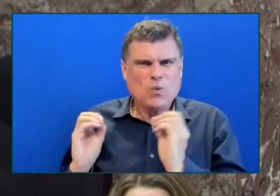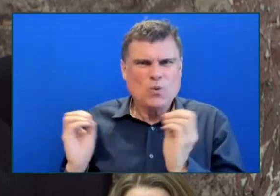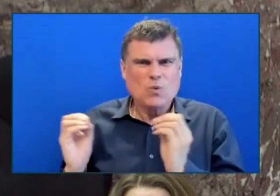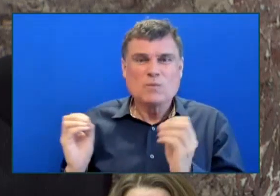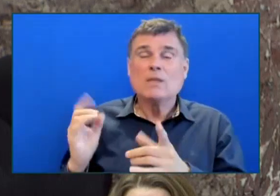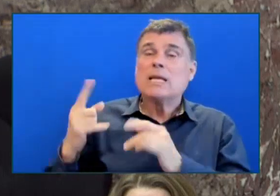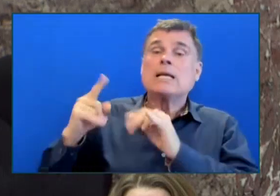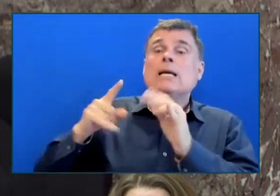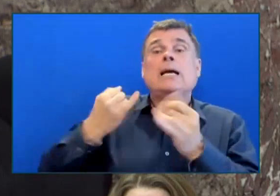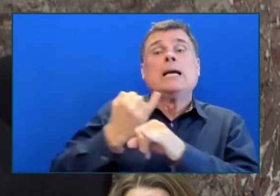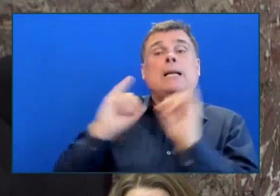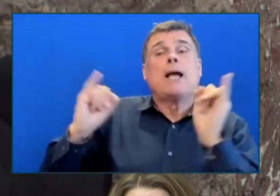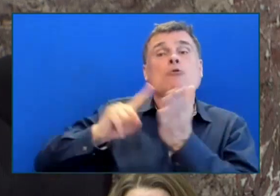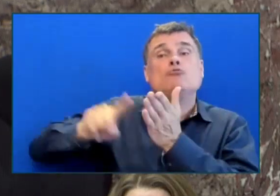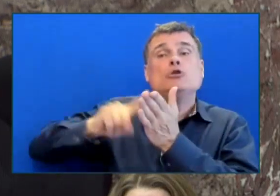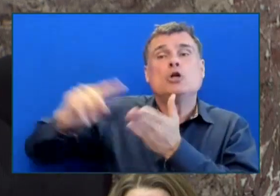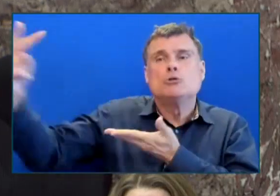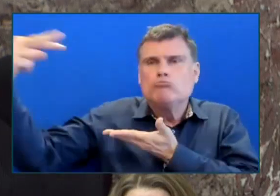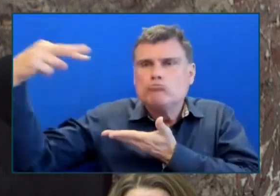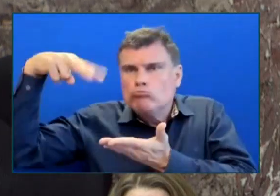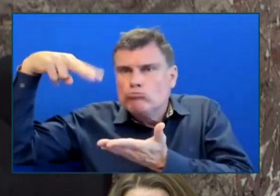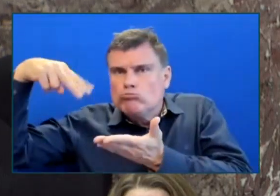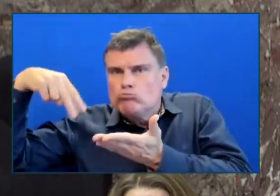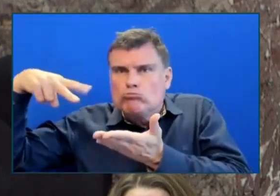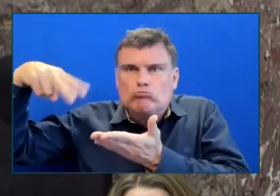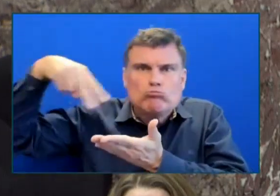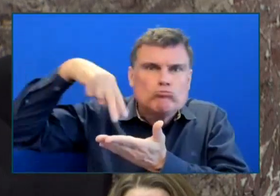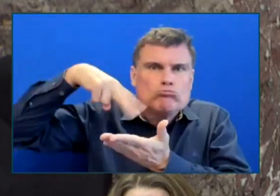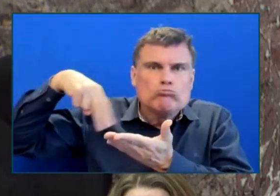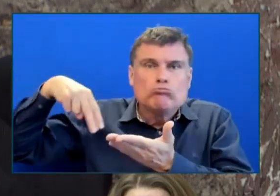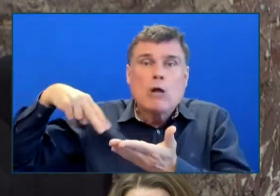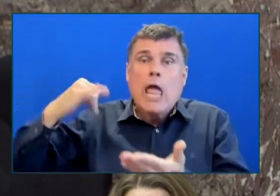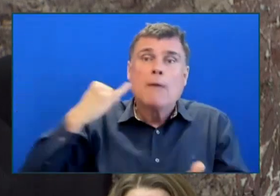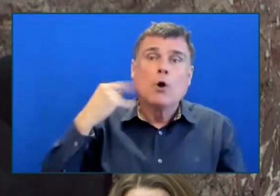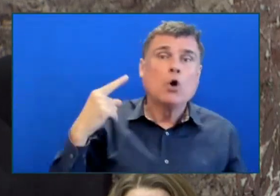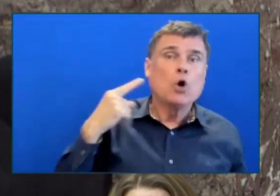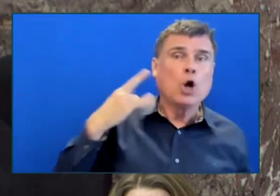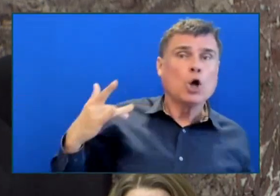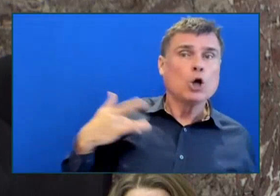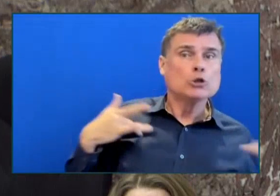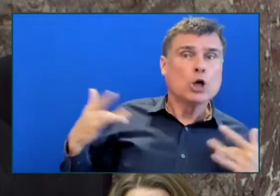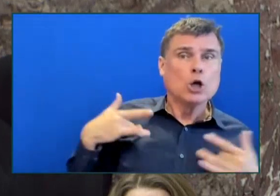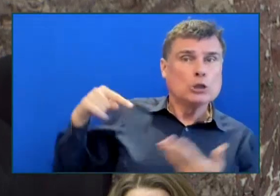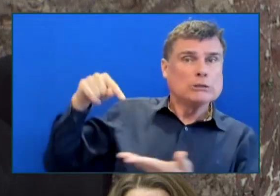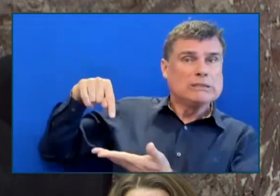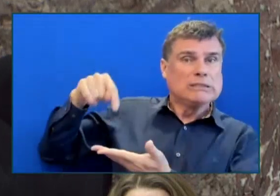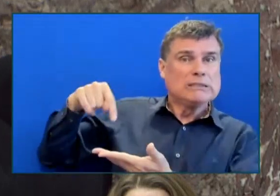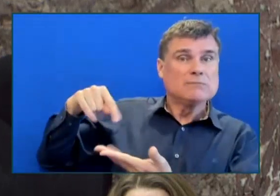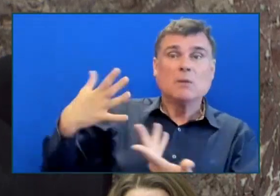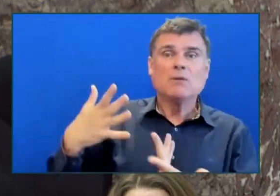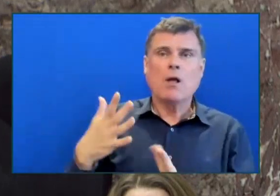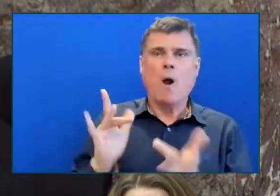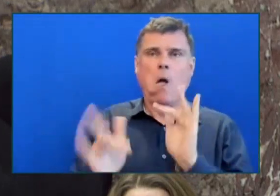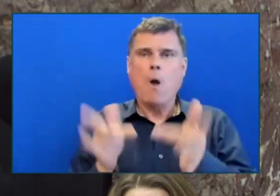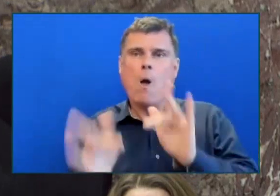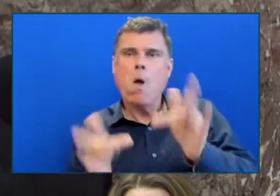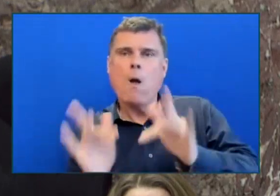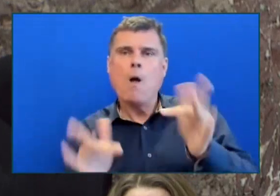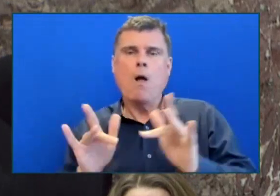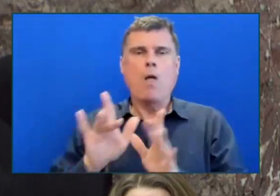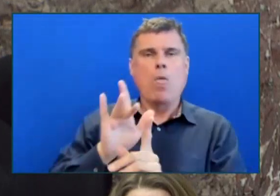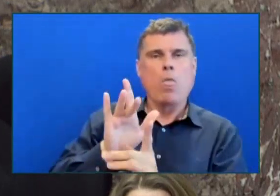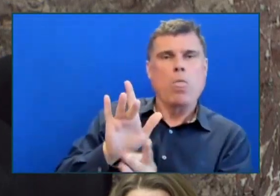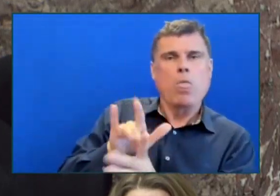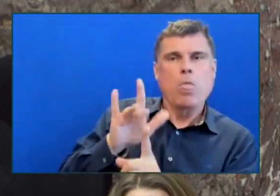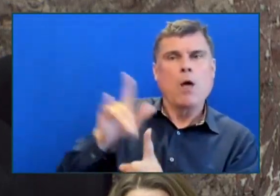example, a concern around sexual abuse. They have a right under limited circumstances to access patient records. That's what it is now. That's